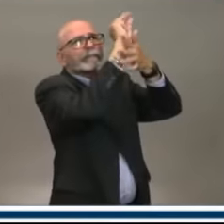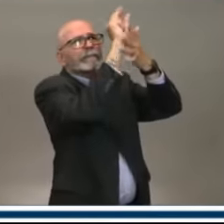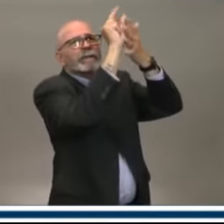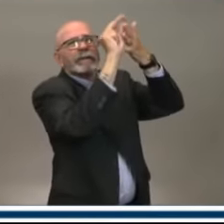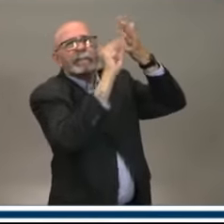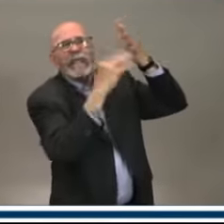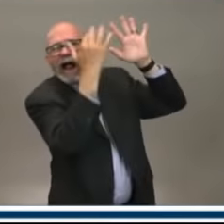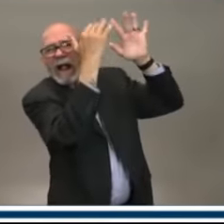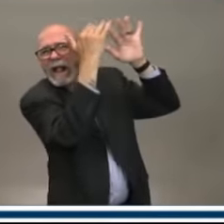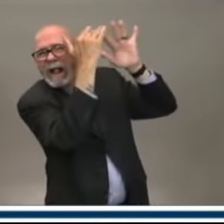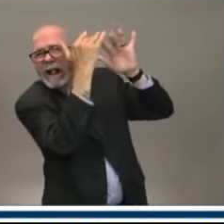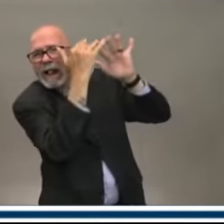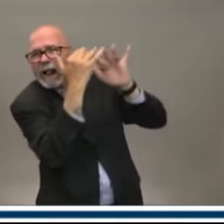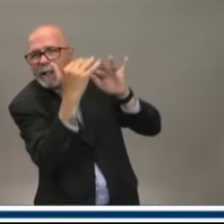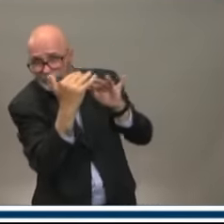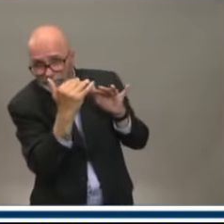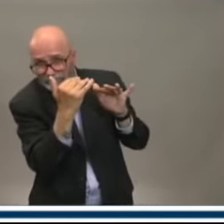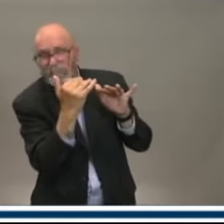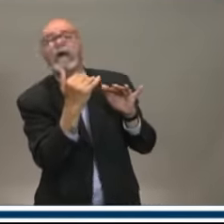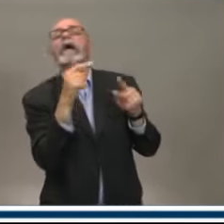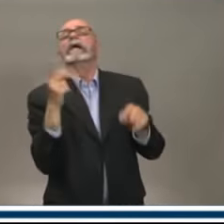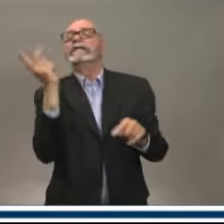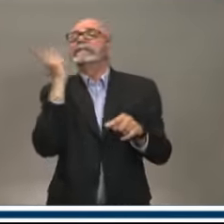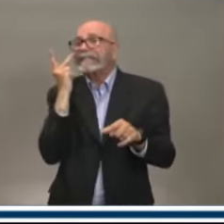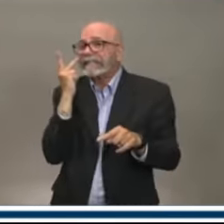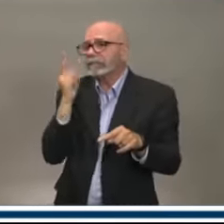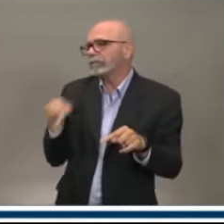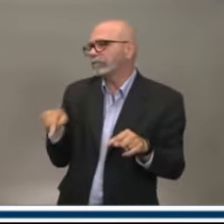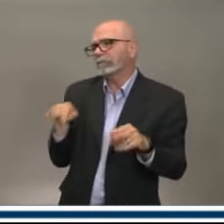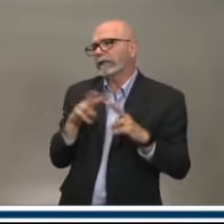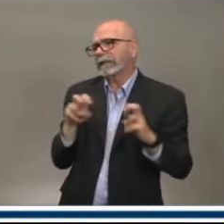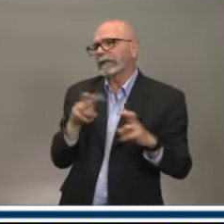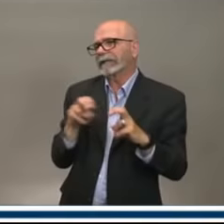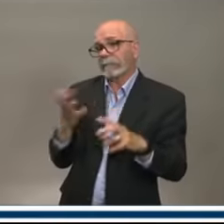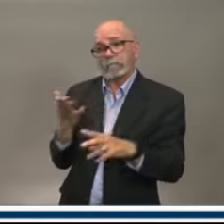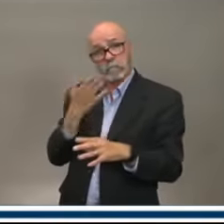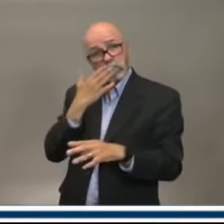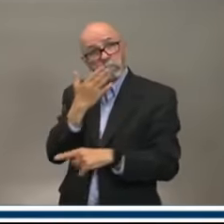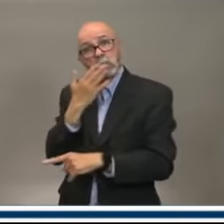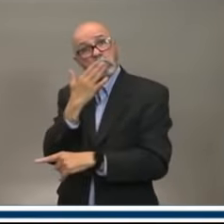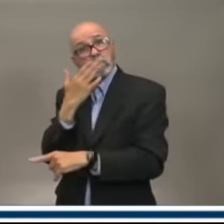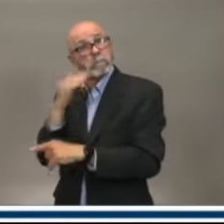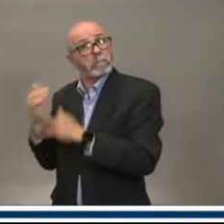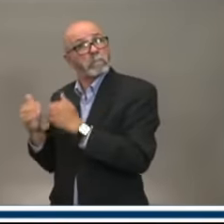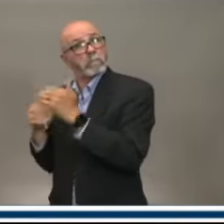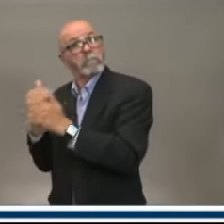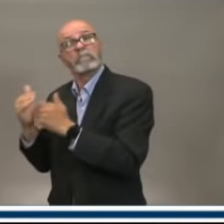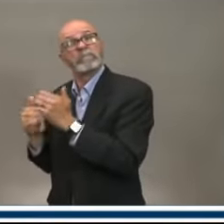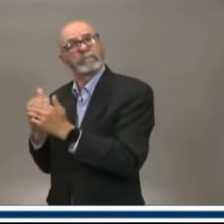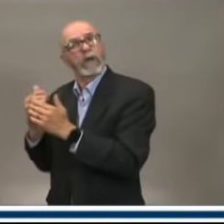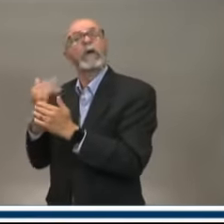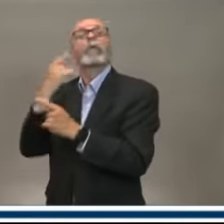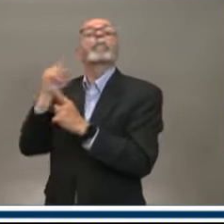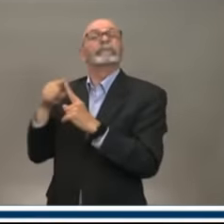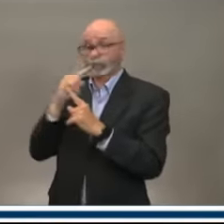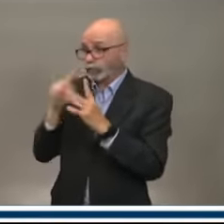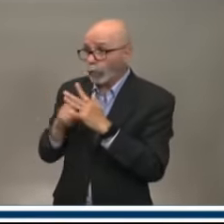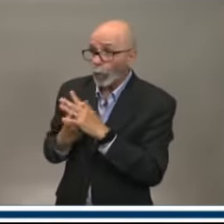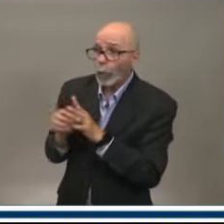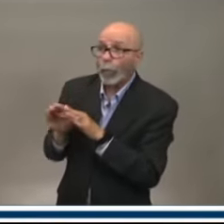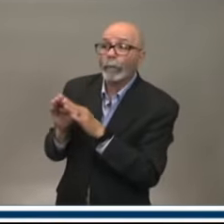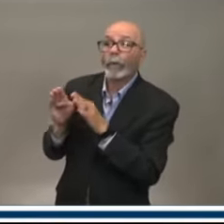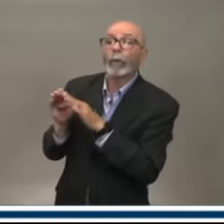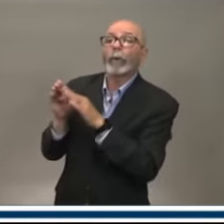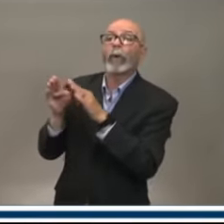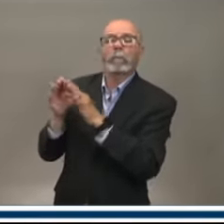the associations representing our economy is a good step so that when we actually do open, we'll be ready to start from